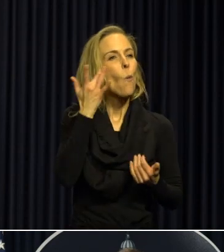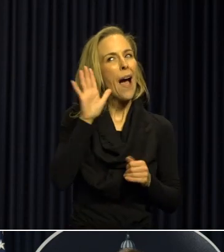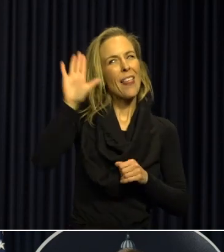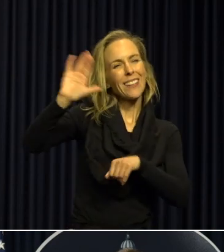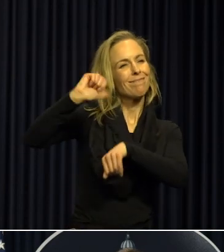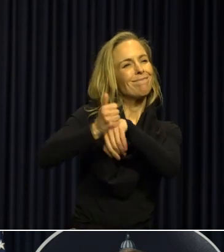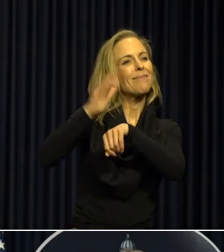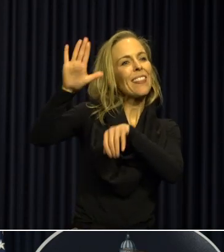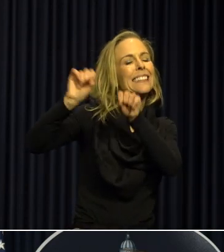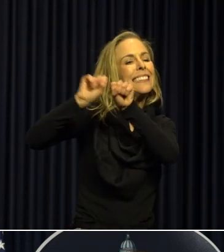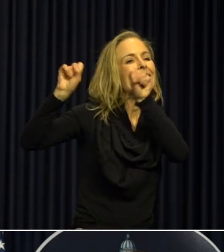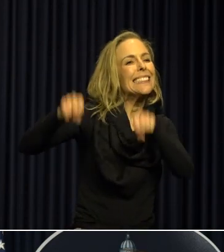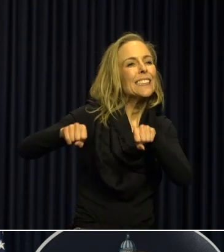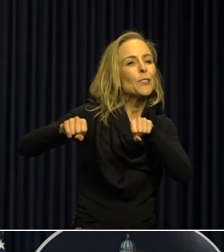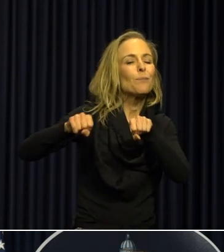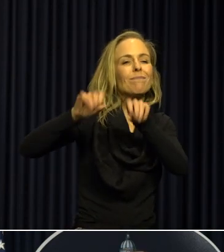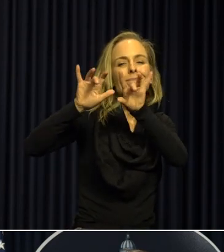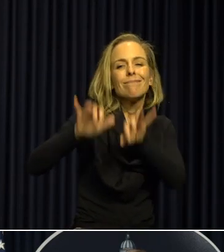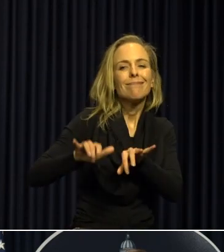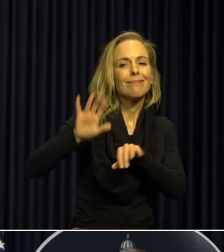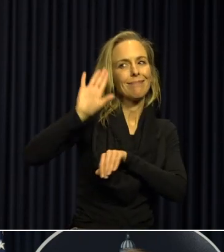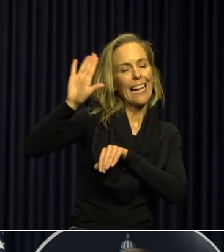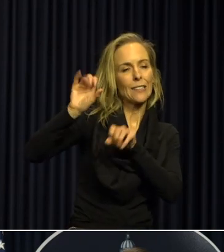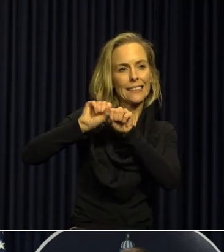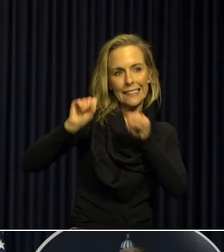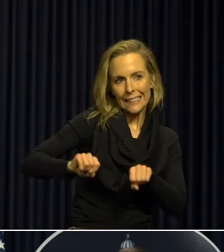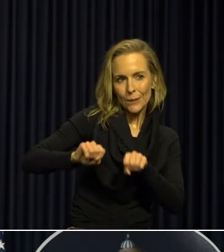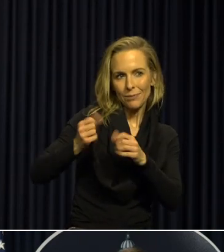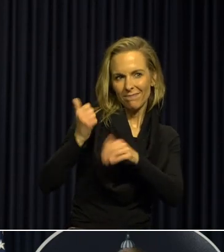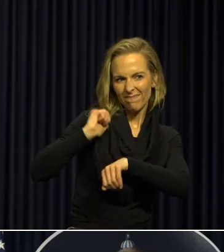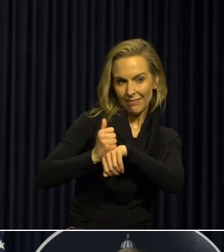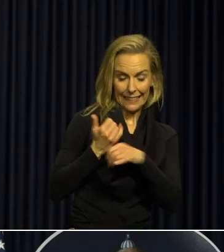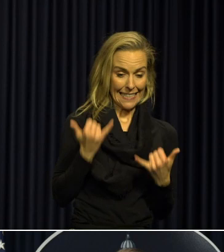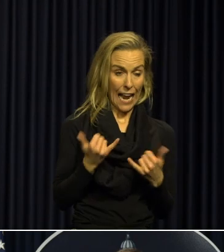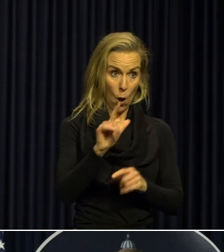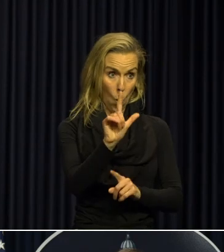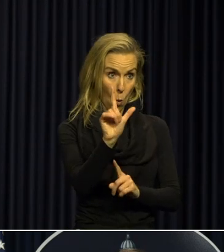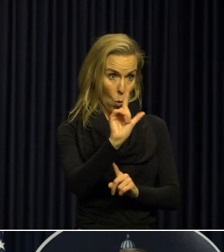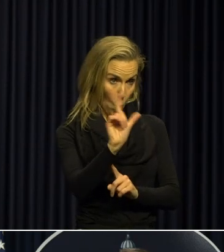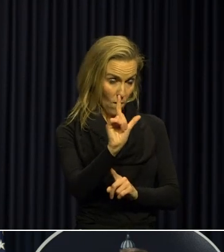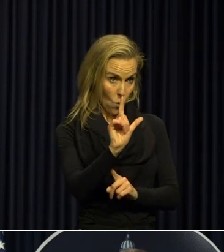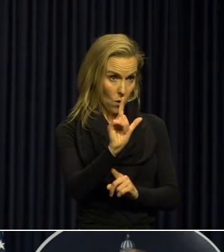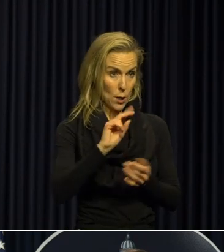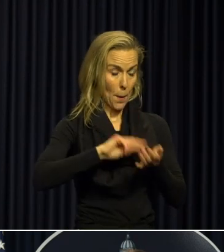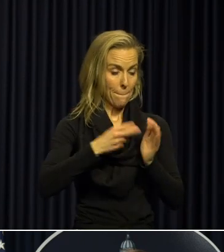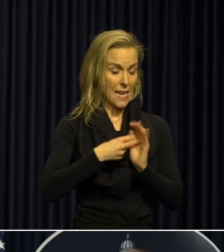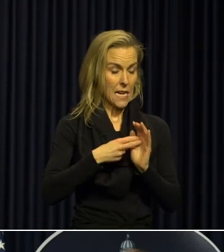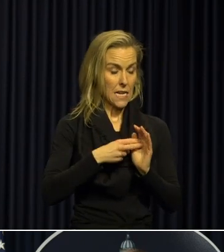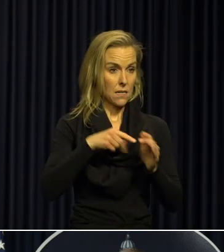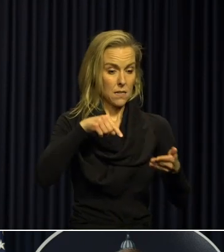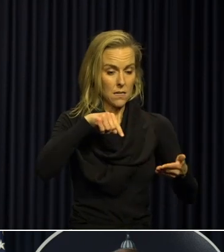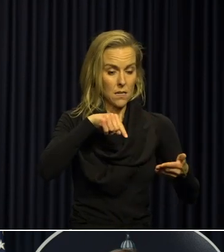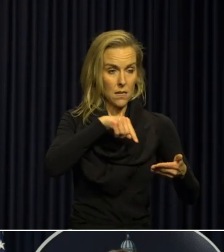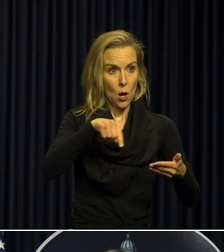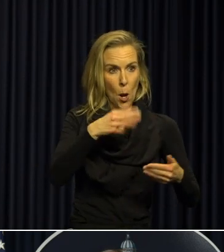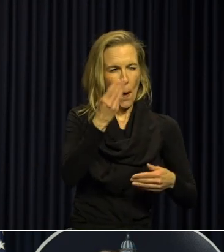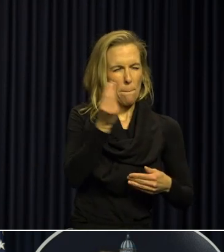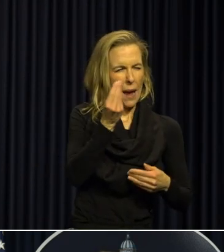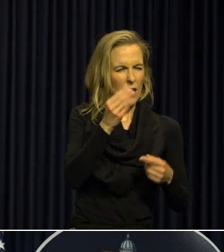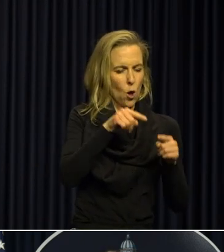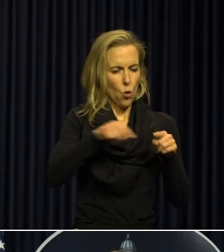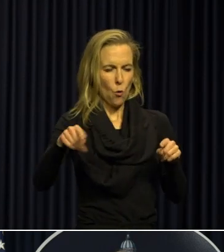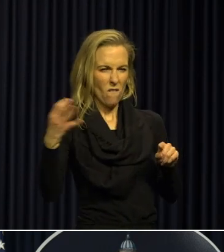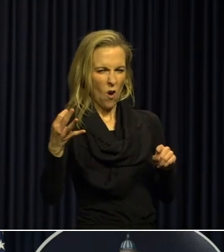again. So all that's booked in Louisville and Lexington right now are that first week starting Monday through Friday, and we'll talk